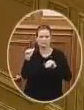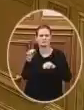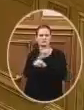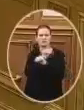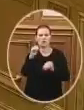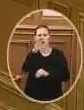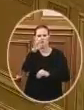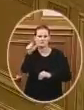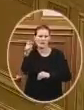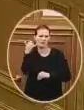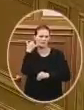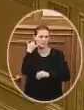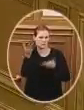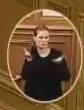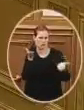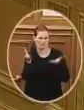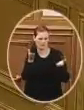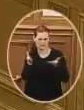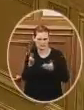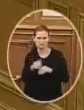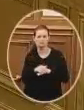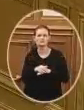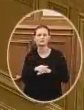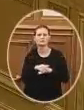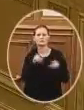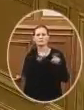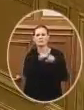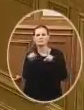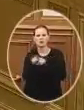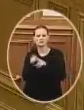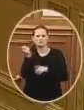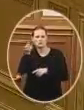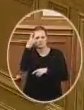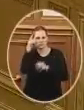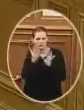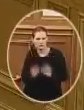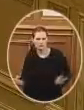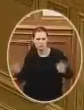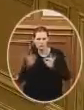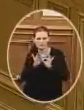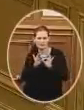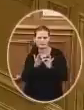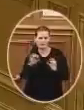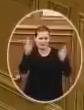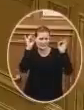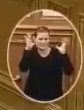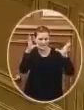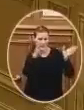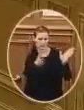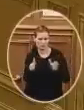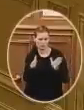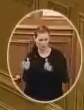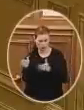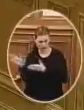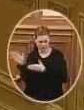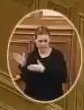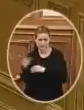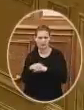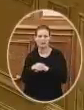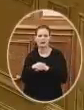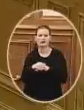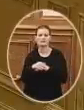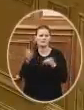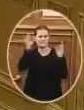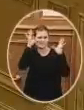it. But it also speaks to the importance of disaster communications that people have that are